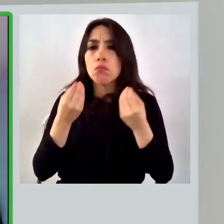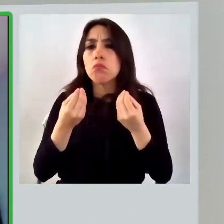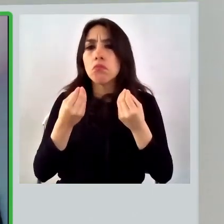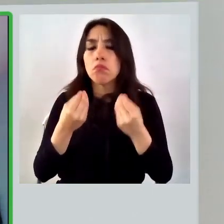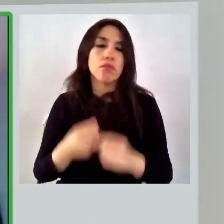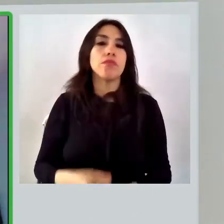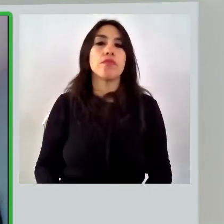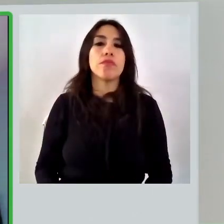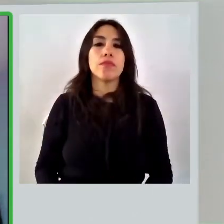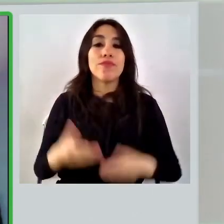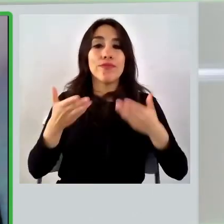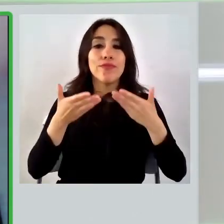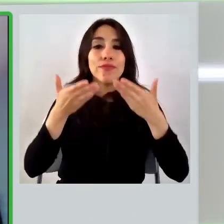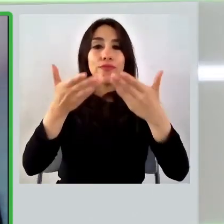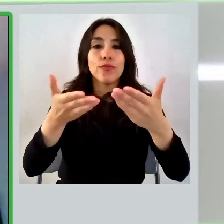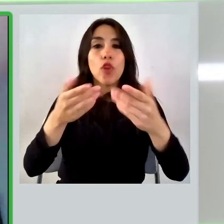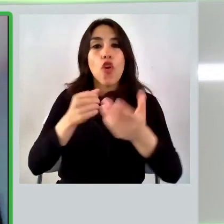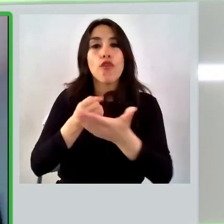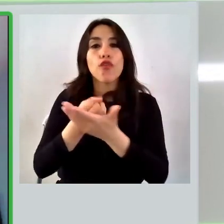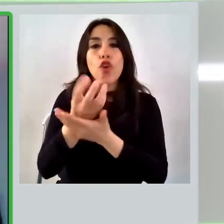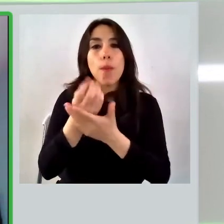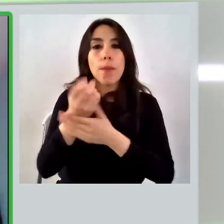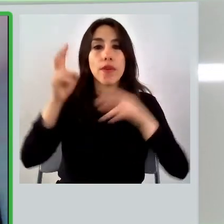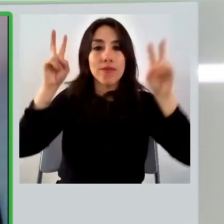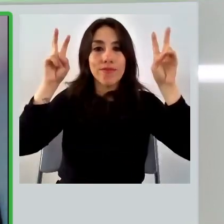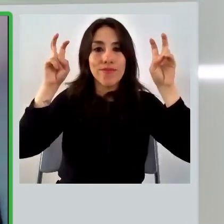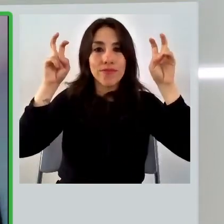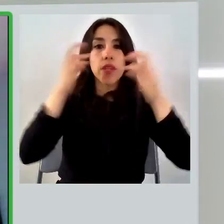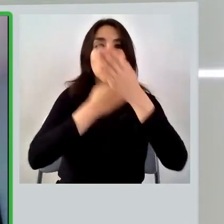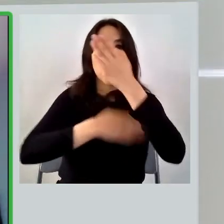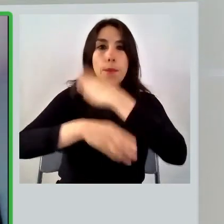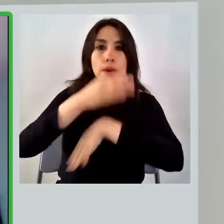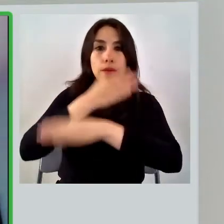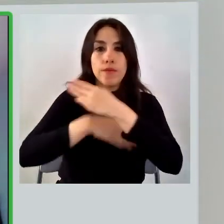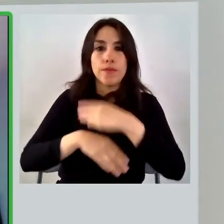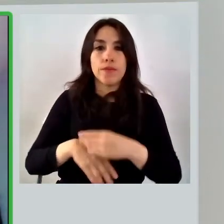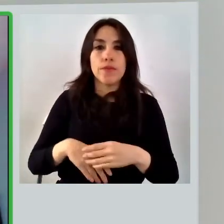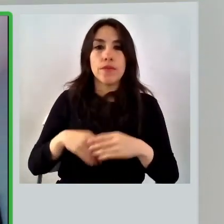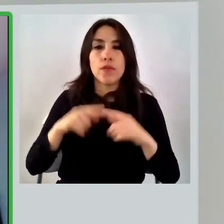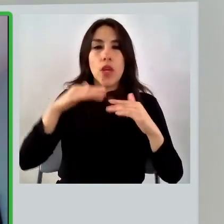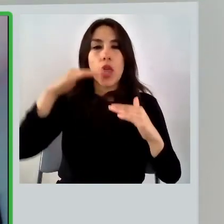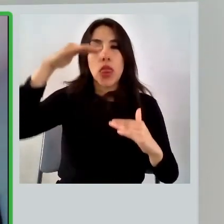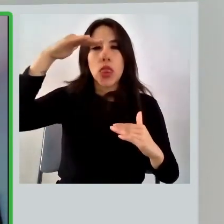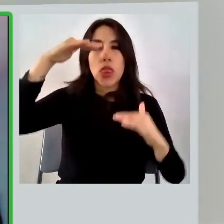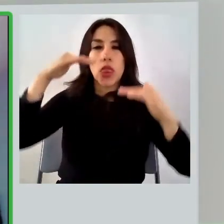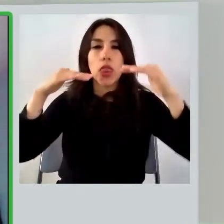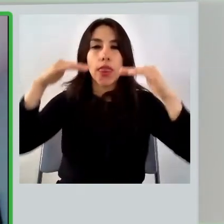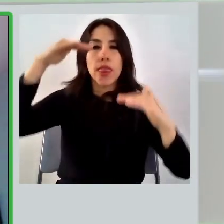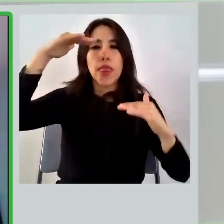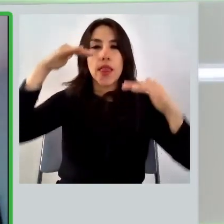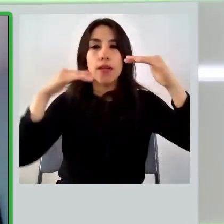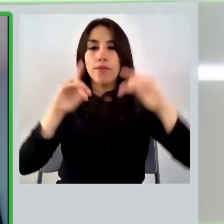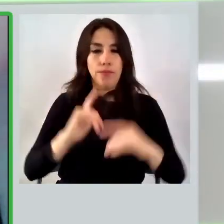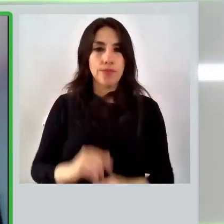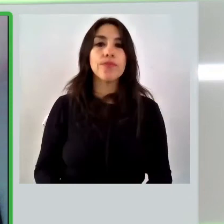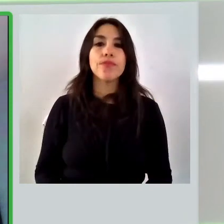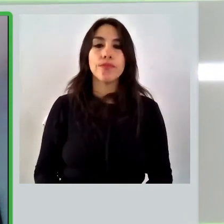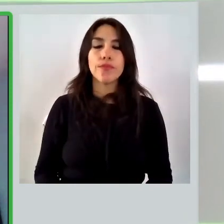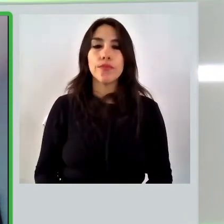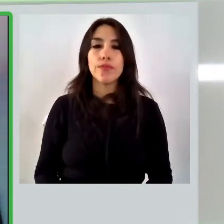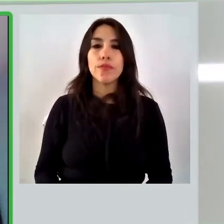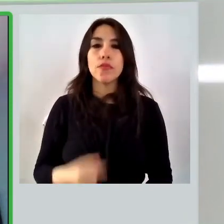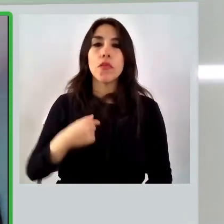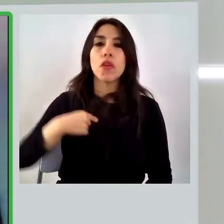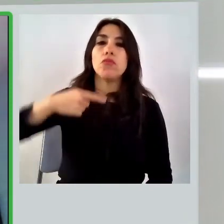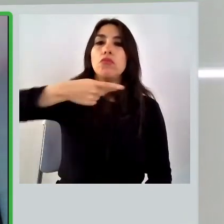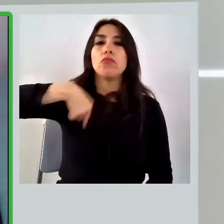workplace. And to that end, I led the research for the studies that you'll hear about in this session